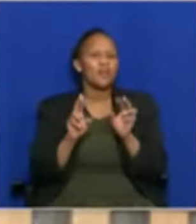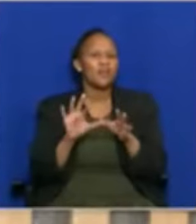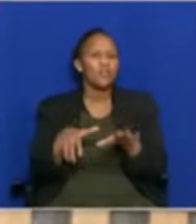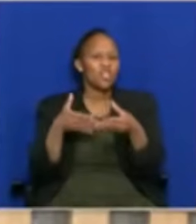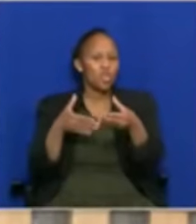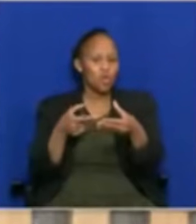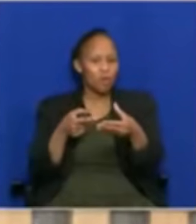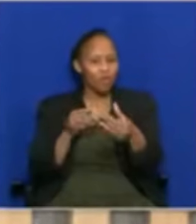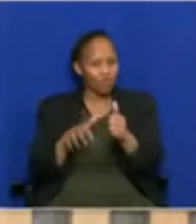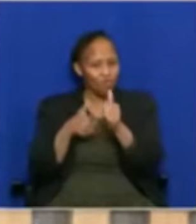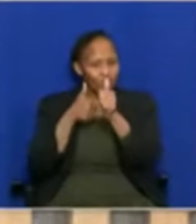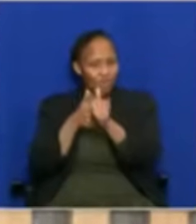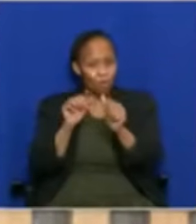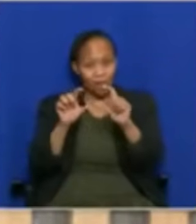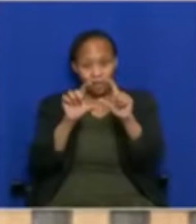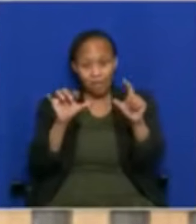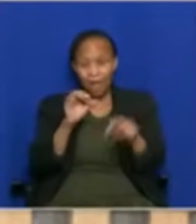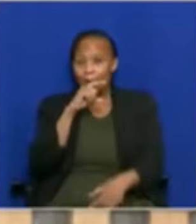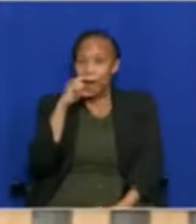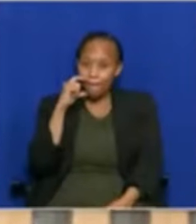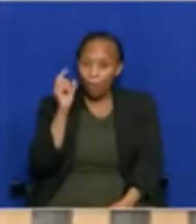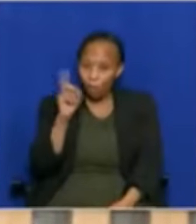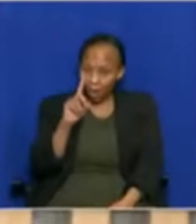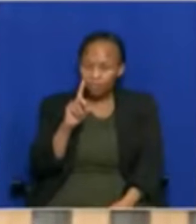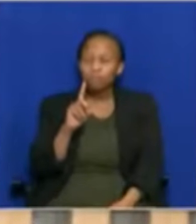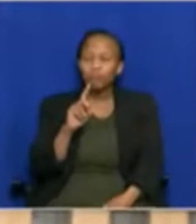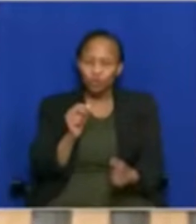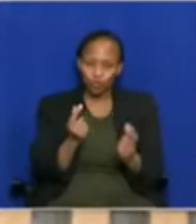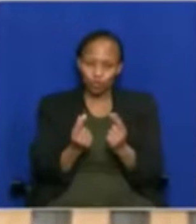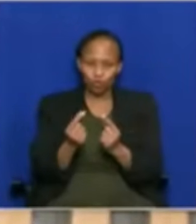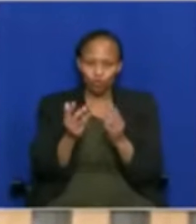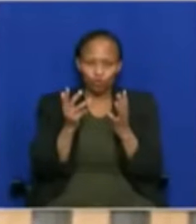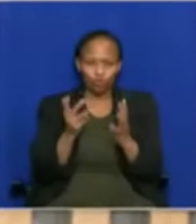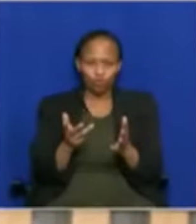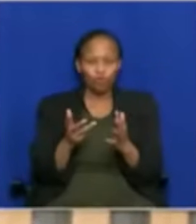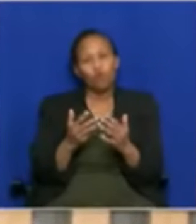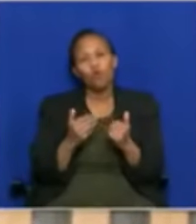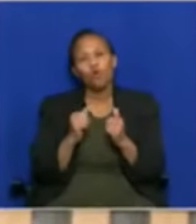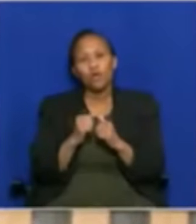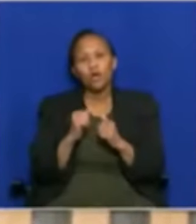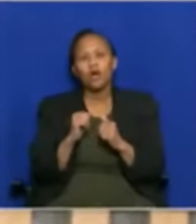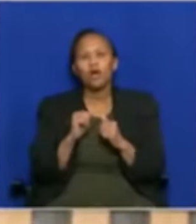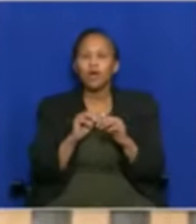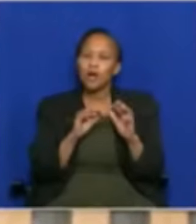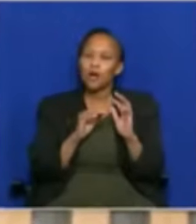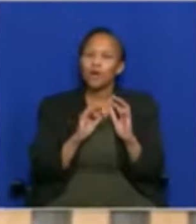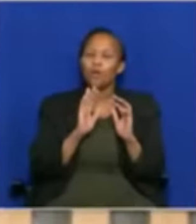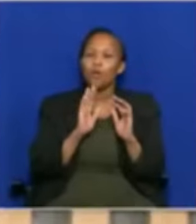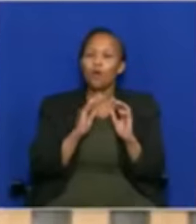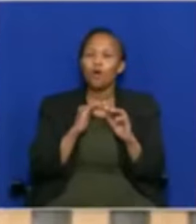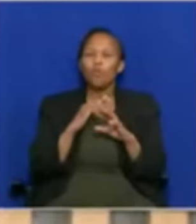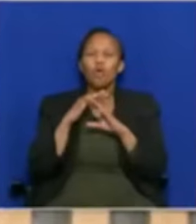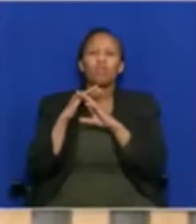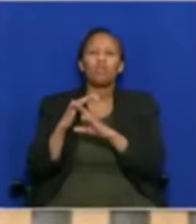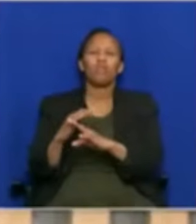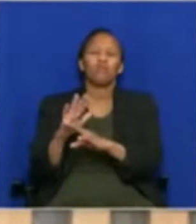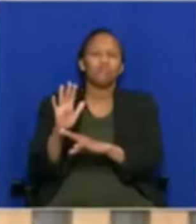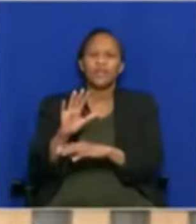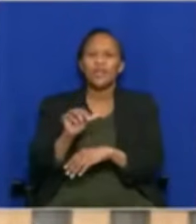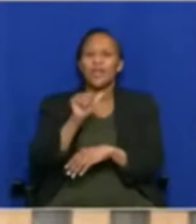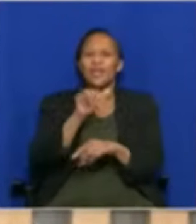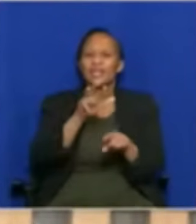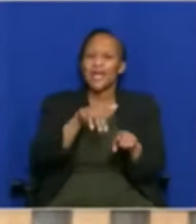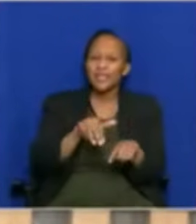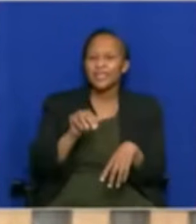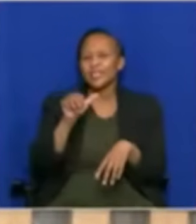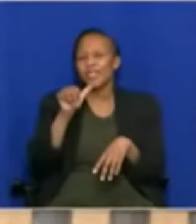wherever they are located in the file, and avoid calling them A19 or A32, because that might create problems. So